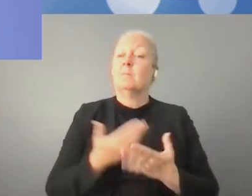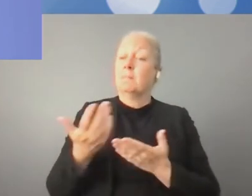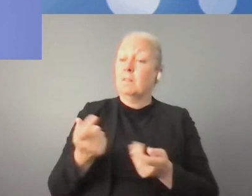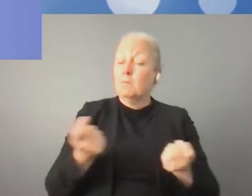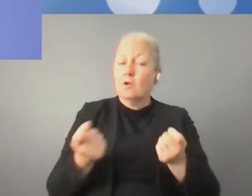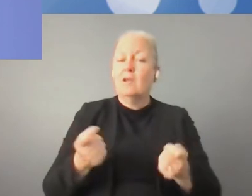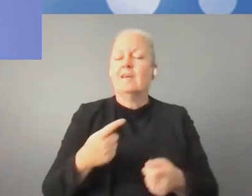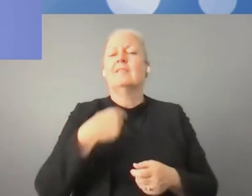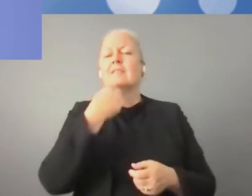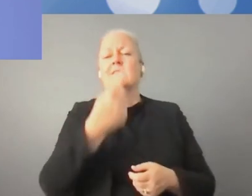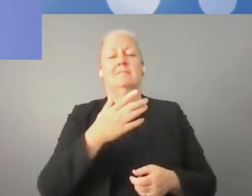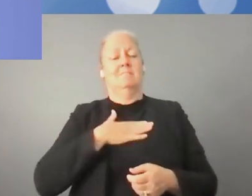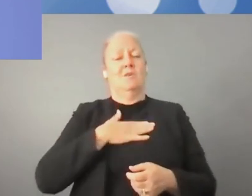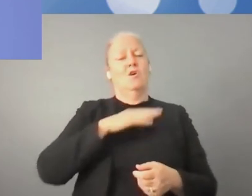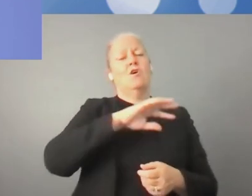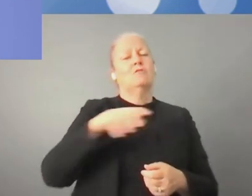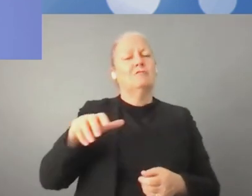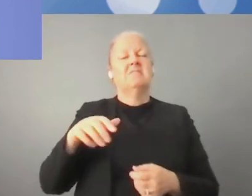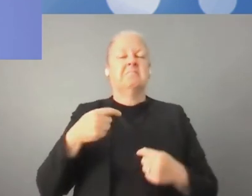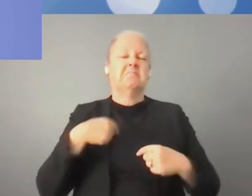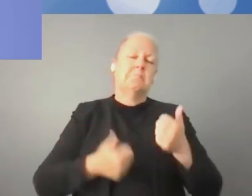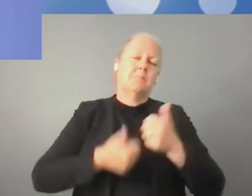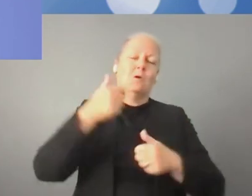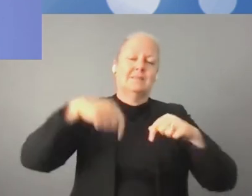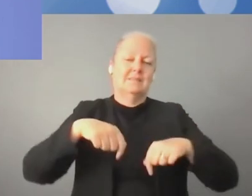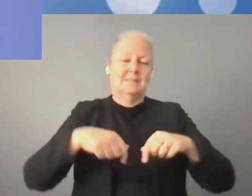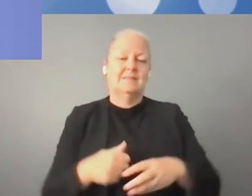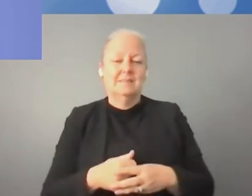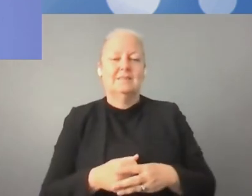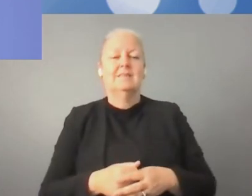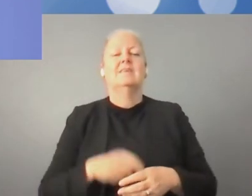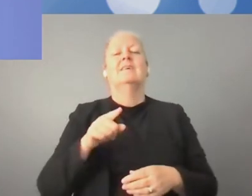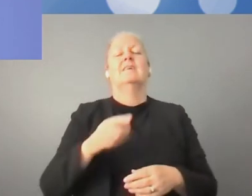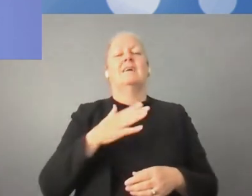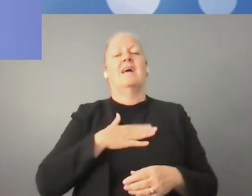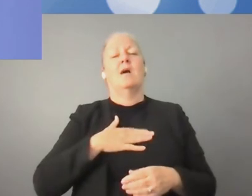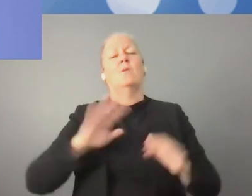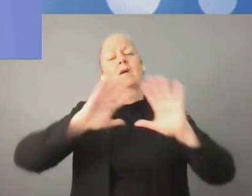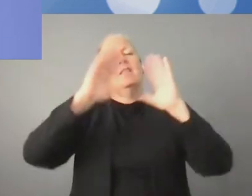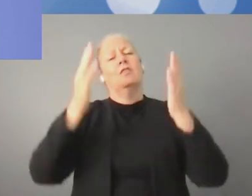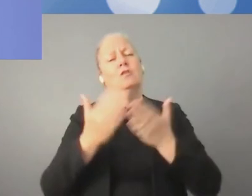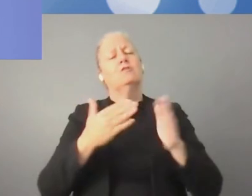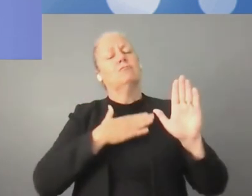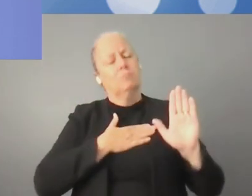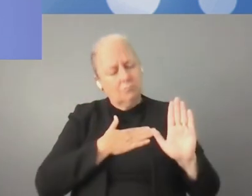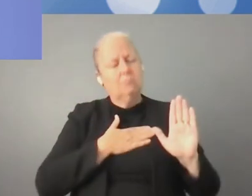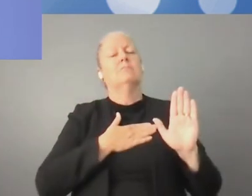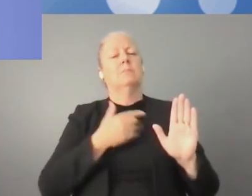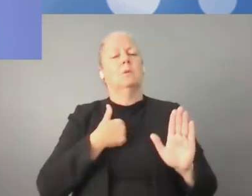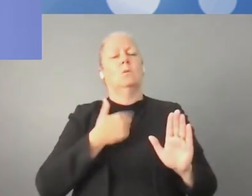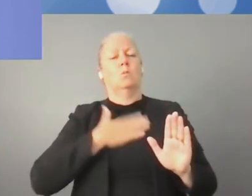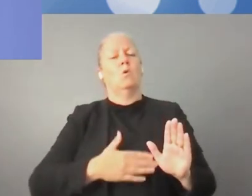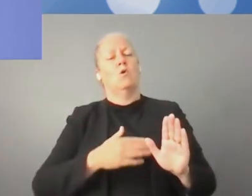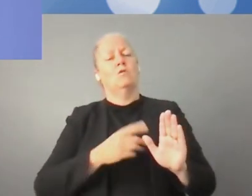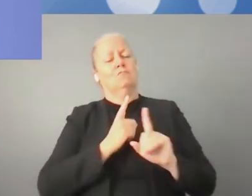country most of the time today this is the part for international commitment and we will work through